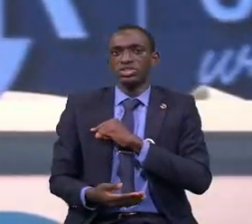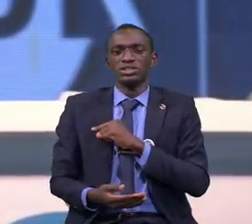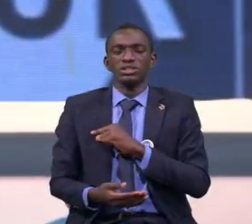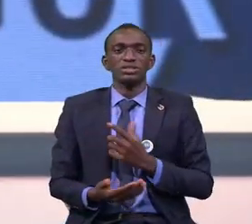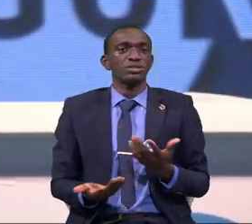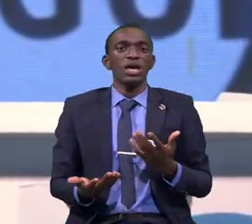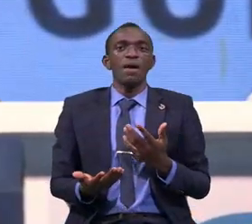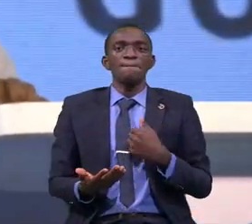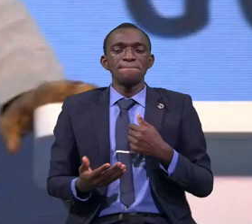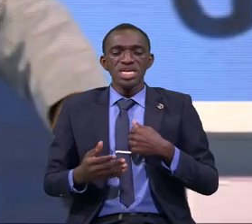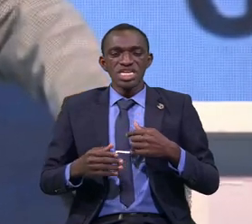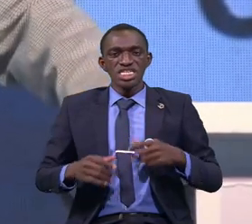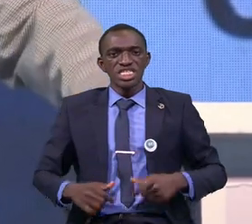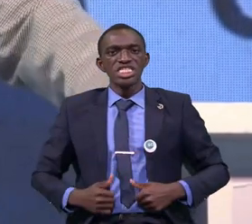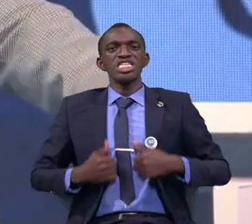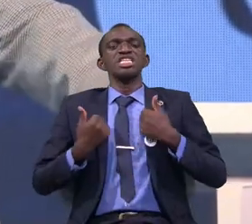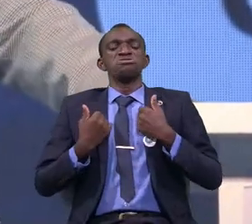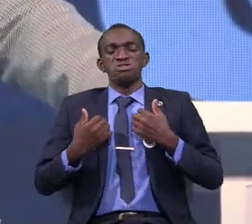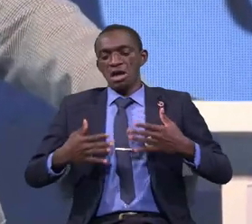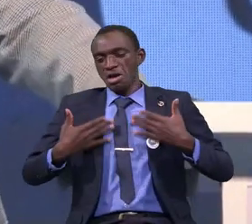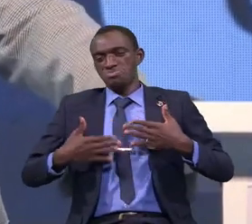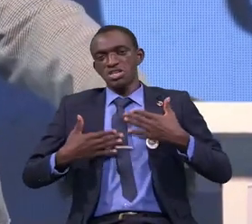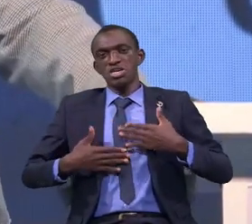I dwelt happily with them.